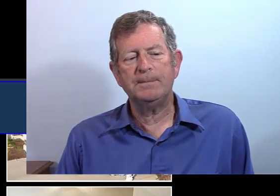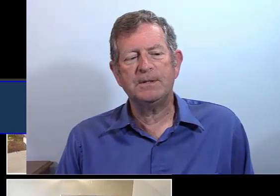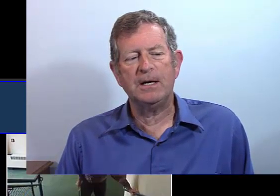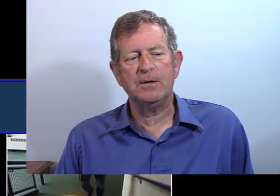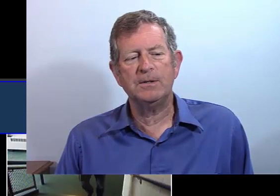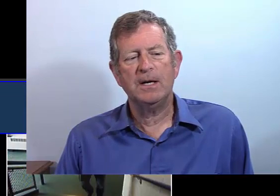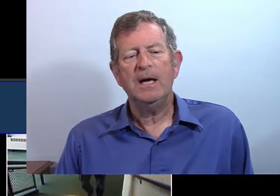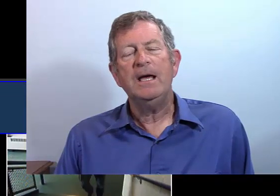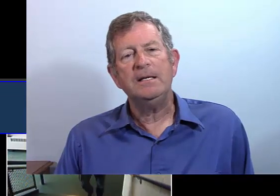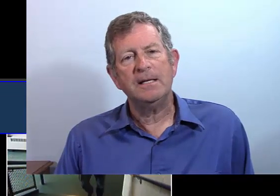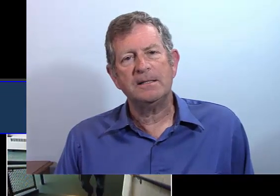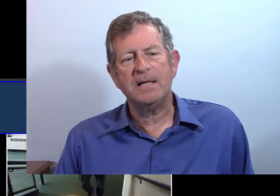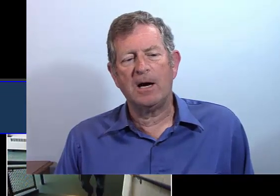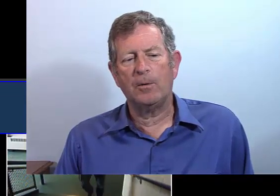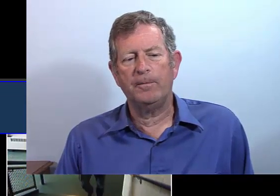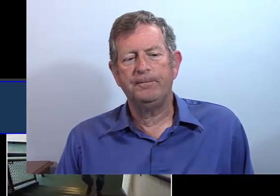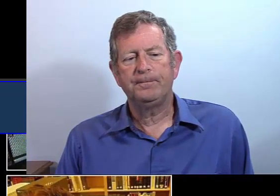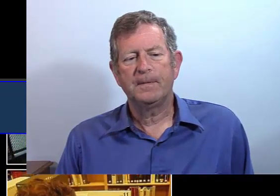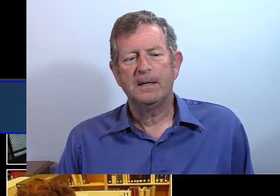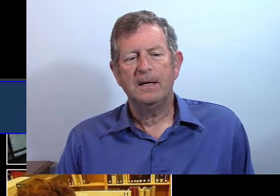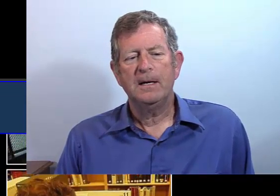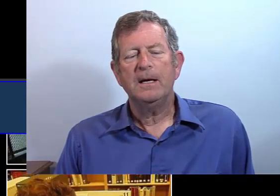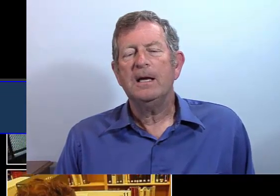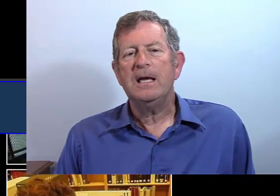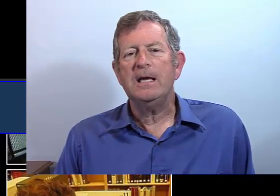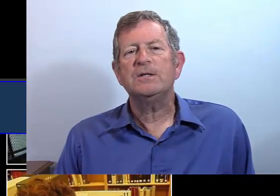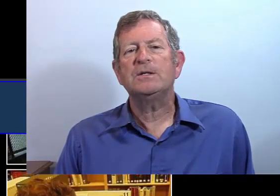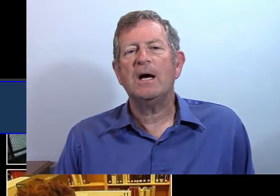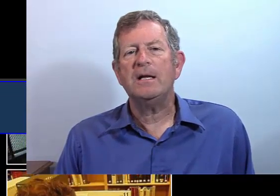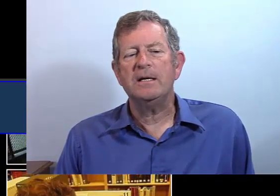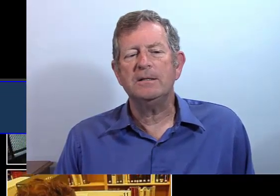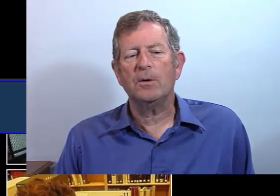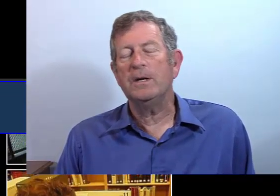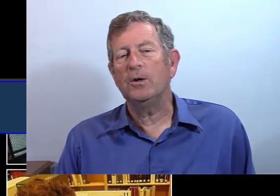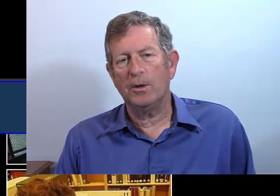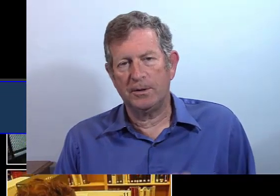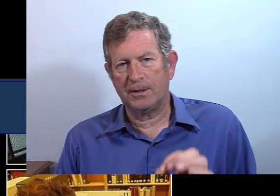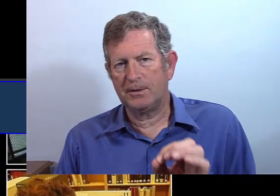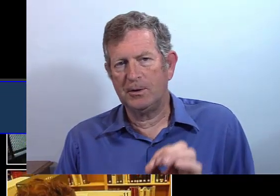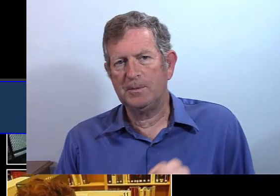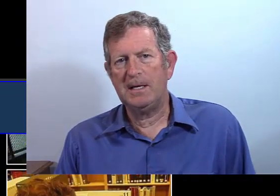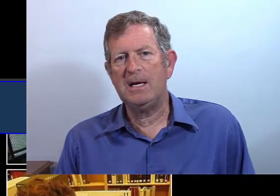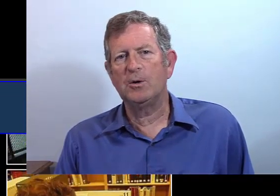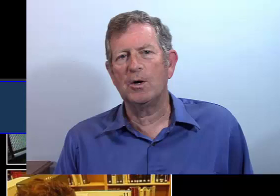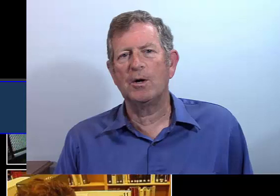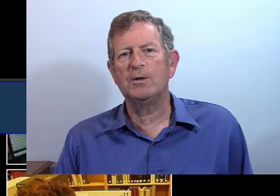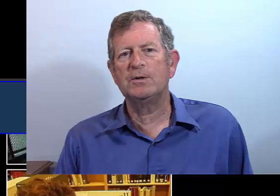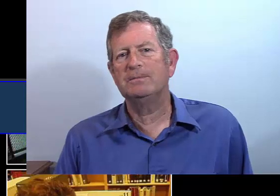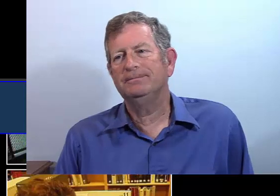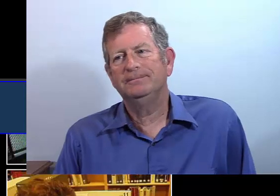He goes upstairs. He sits down. He studies, or he learns